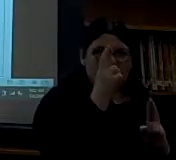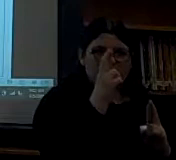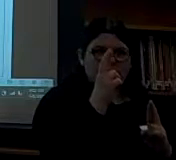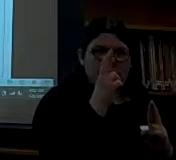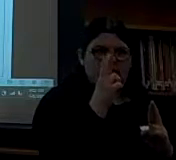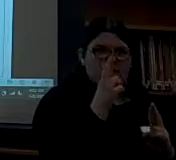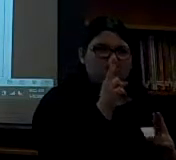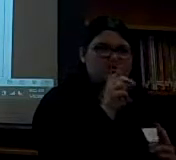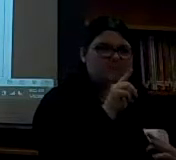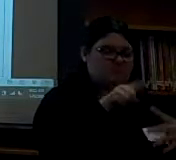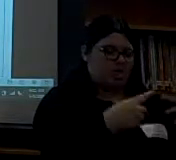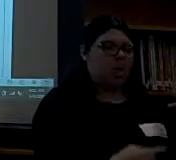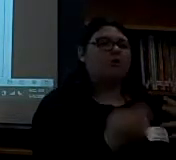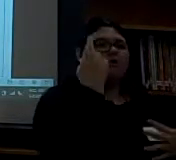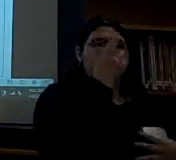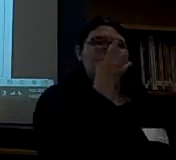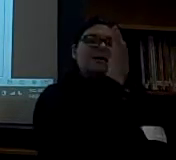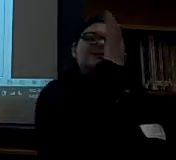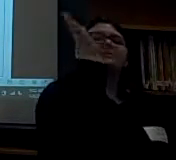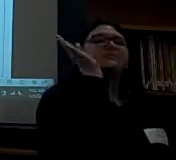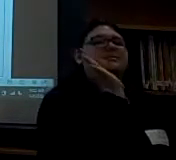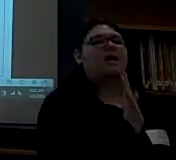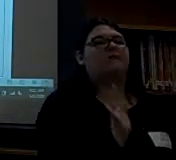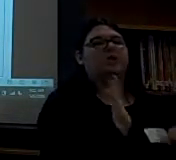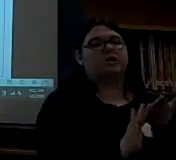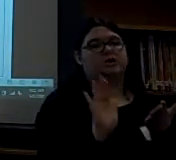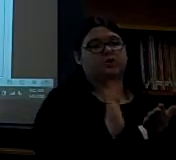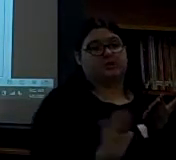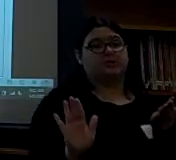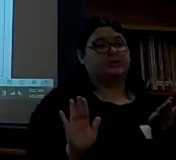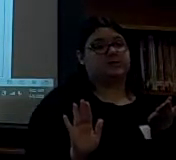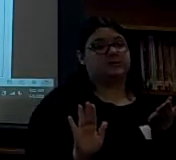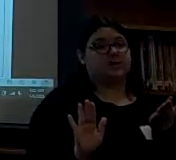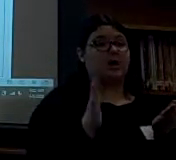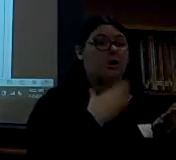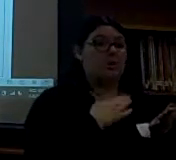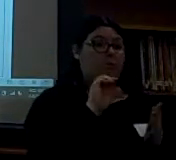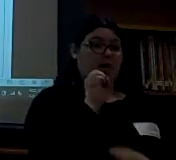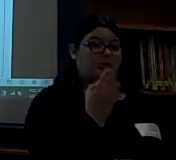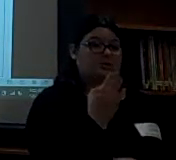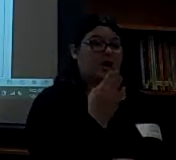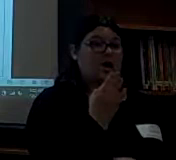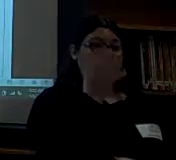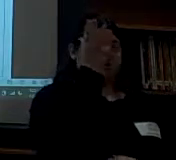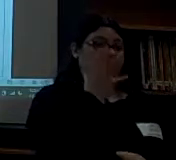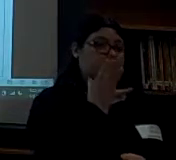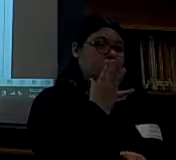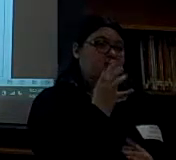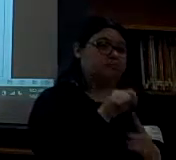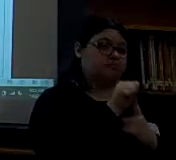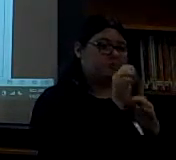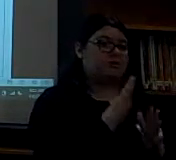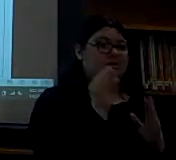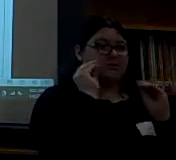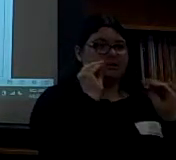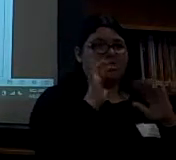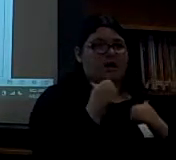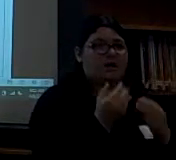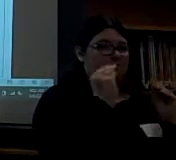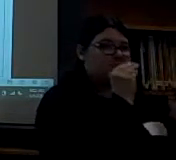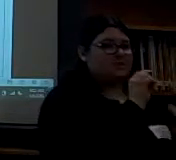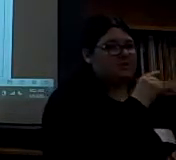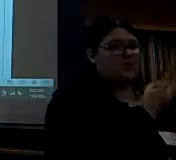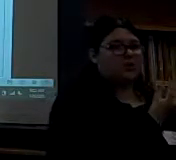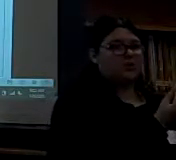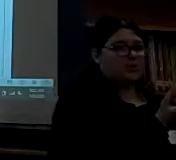These are all reasons. They are never excuses. My job as a parenting specialist is to teach you how to teach your kids